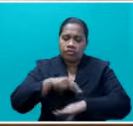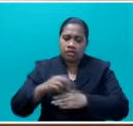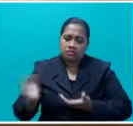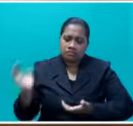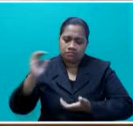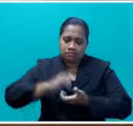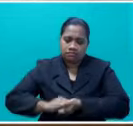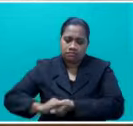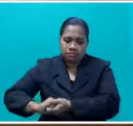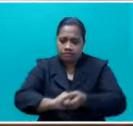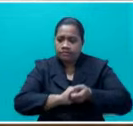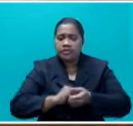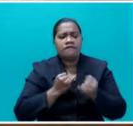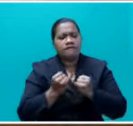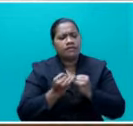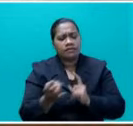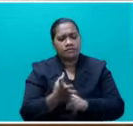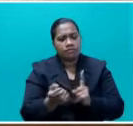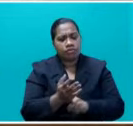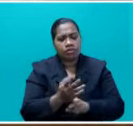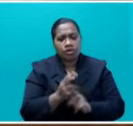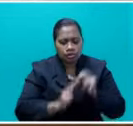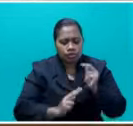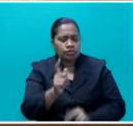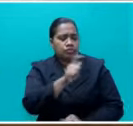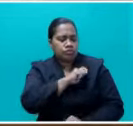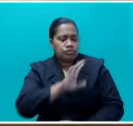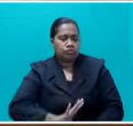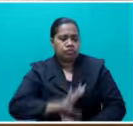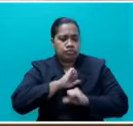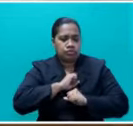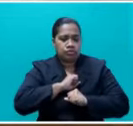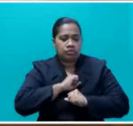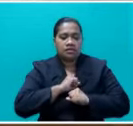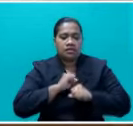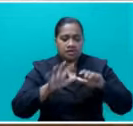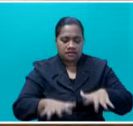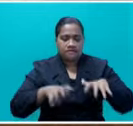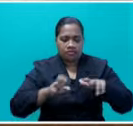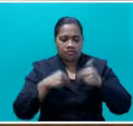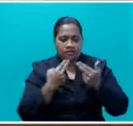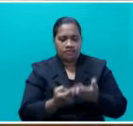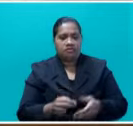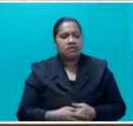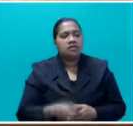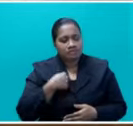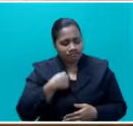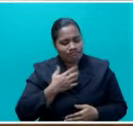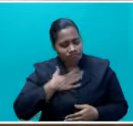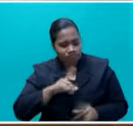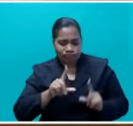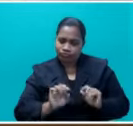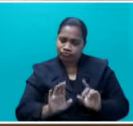important, and rebuild trust and confidence in our relationship as a forum family. I intend to do just that, Mr. Speaker.